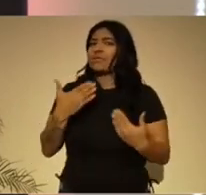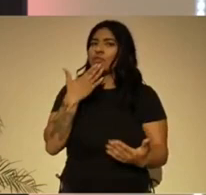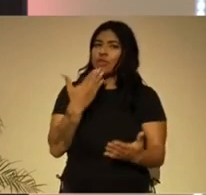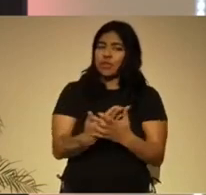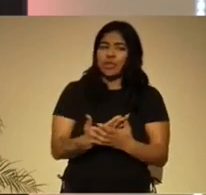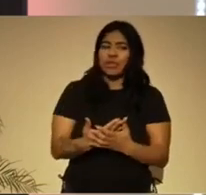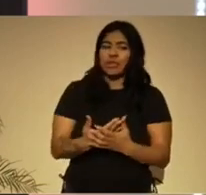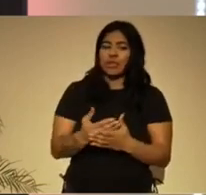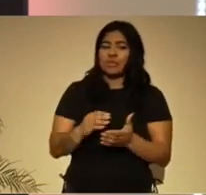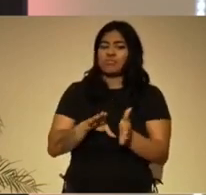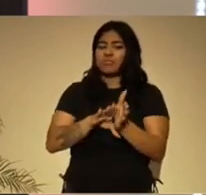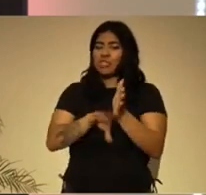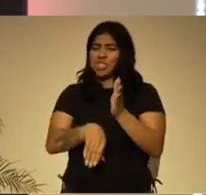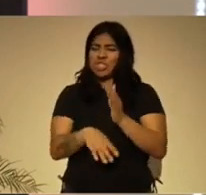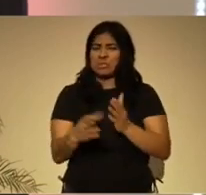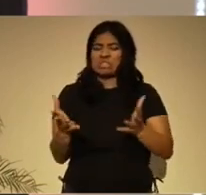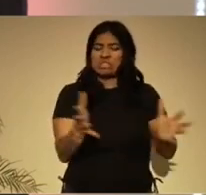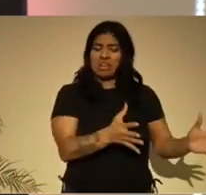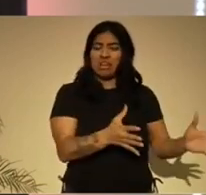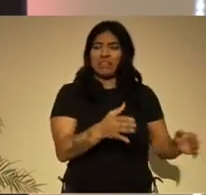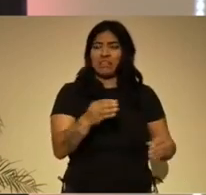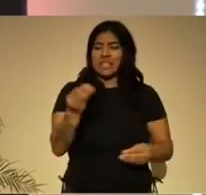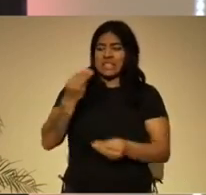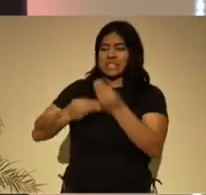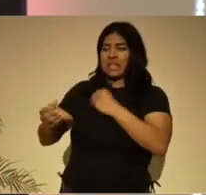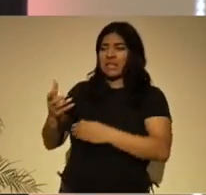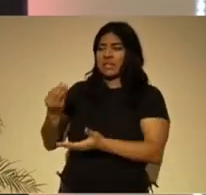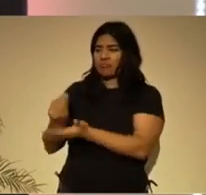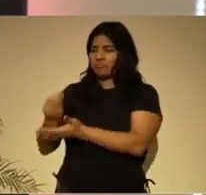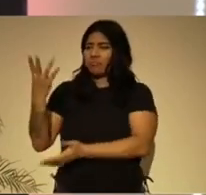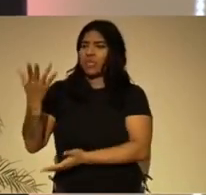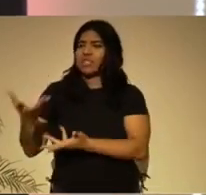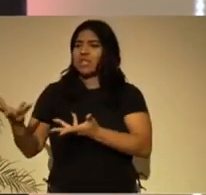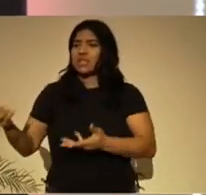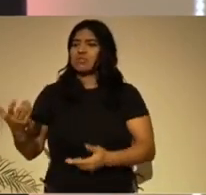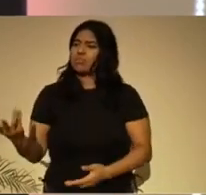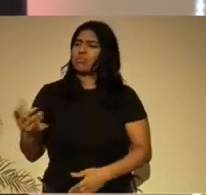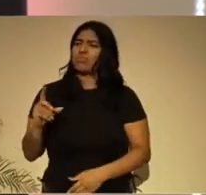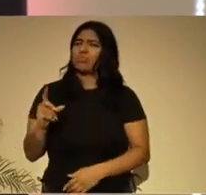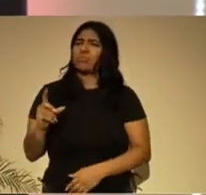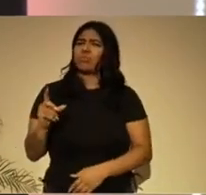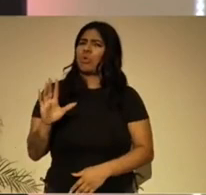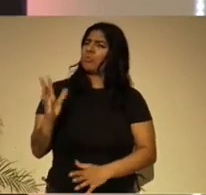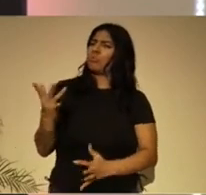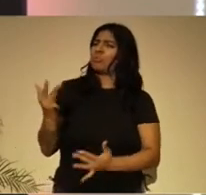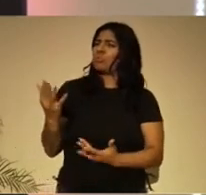stuff that I've been eating. And all of a sudden you're like, hold on,